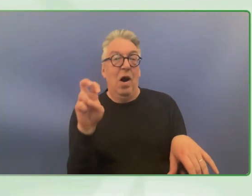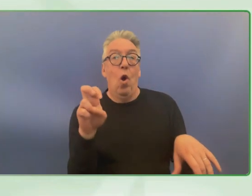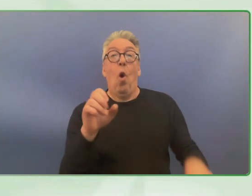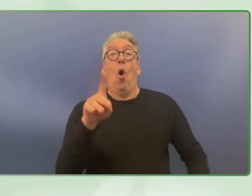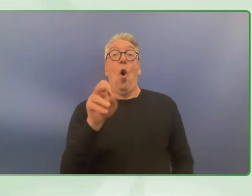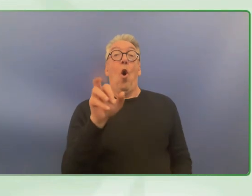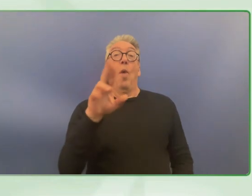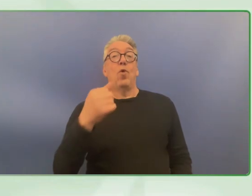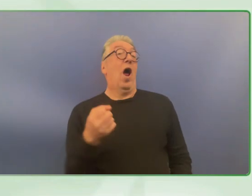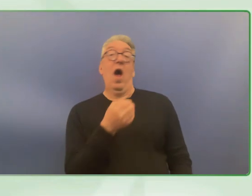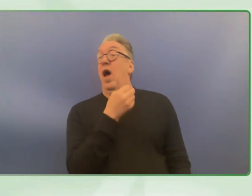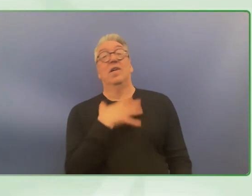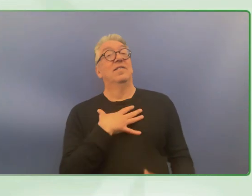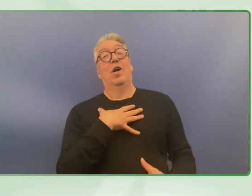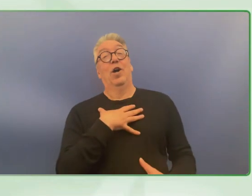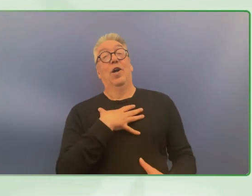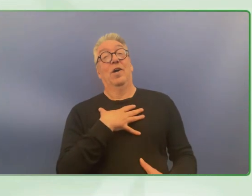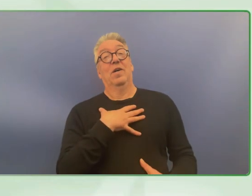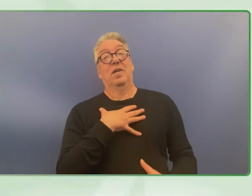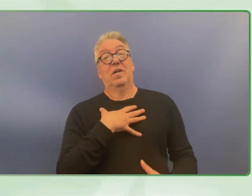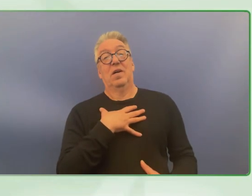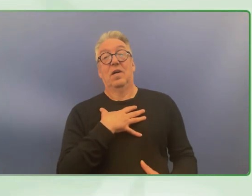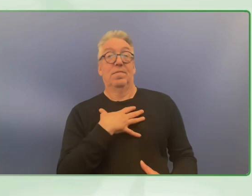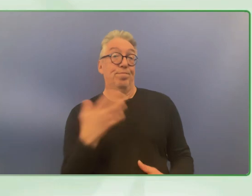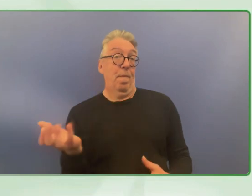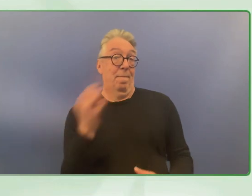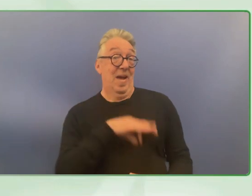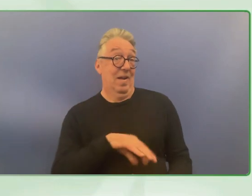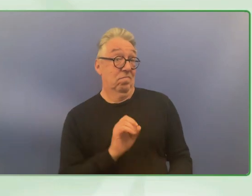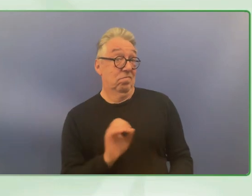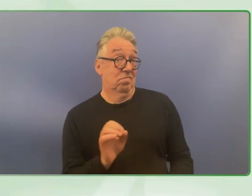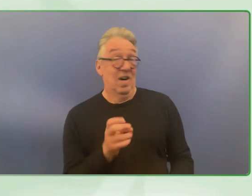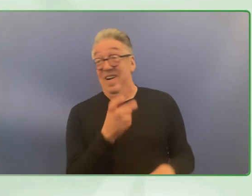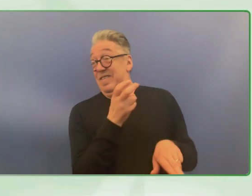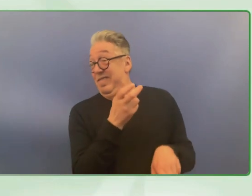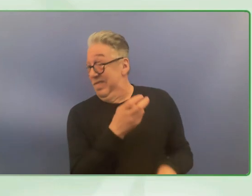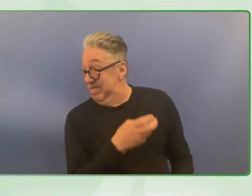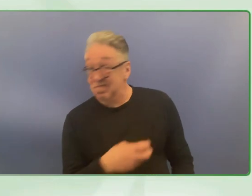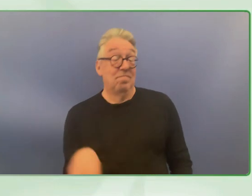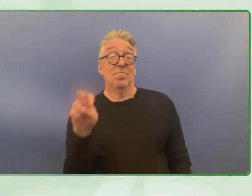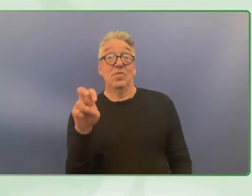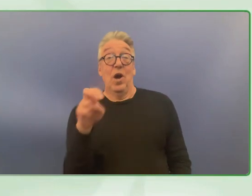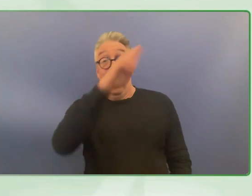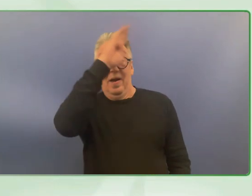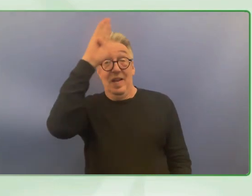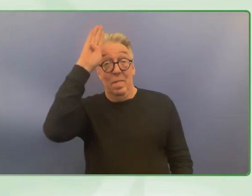became, well, unpaid. So then I took another right turn into academia, and that became fun for a